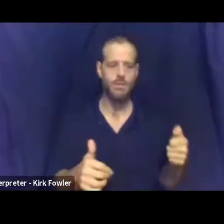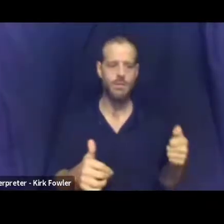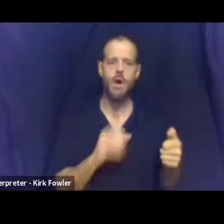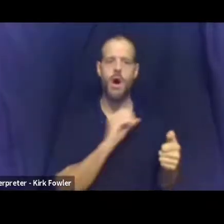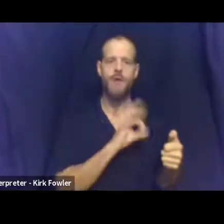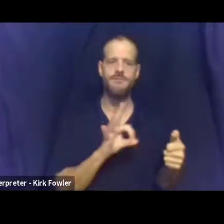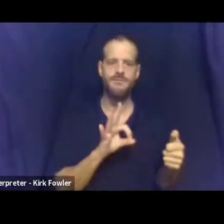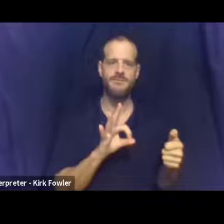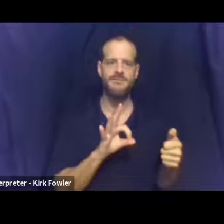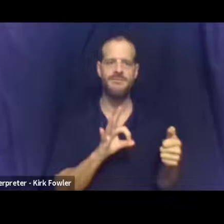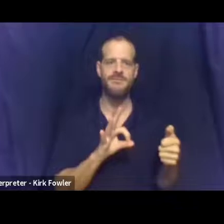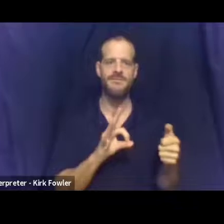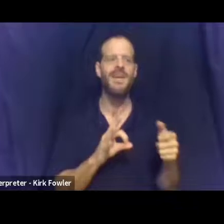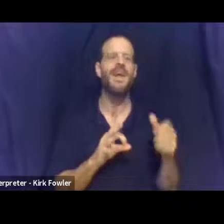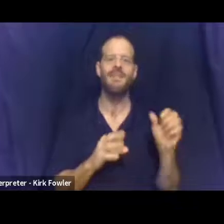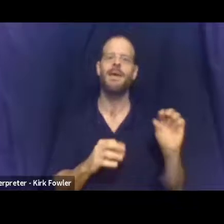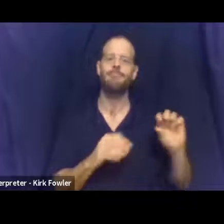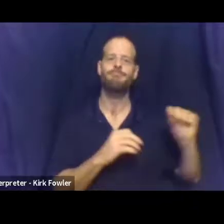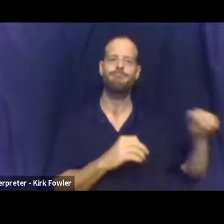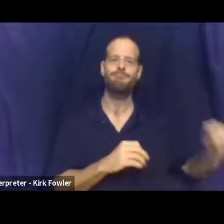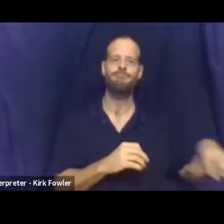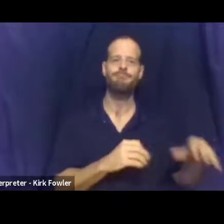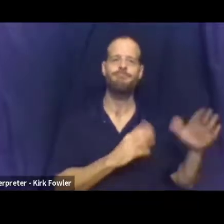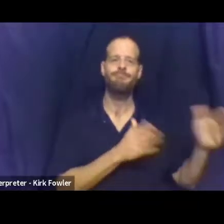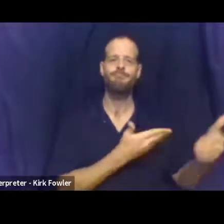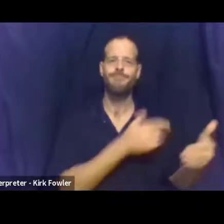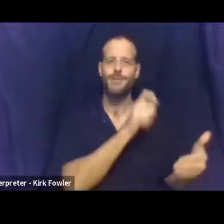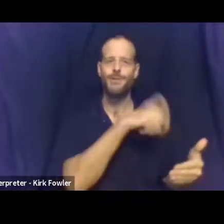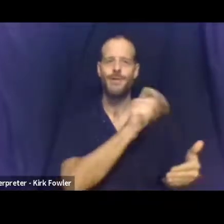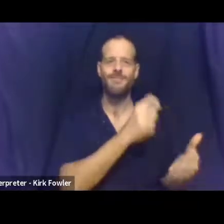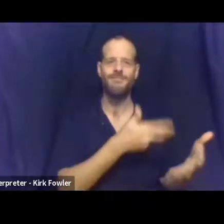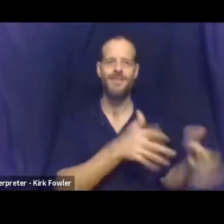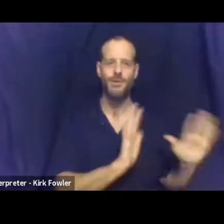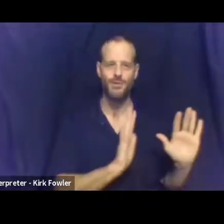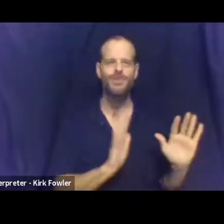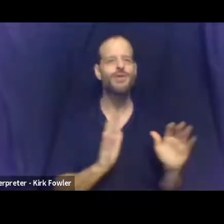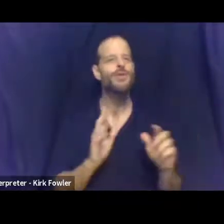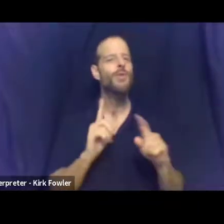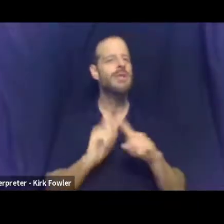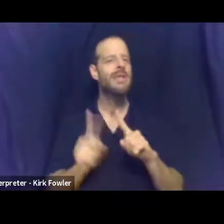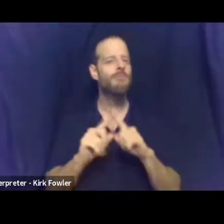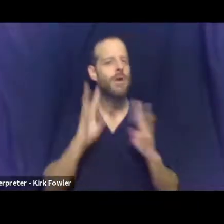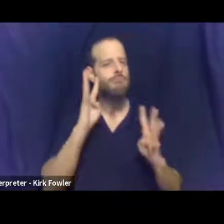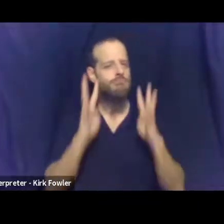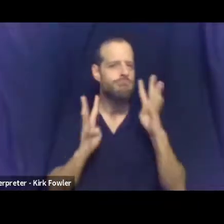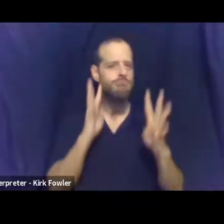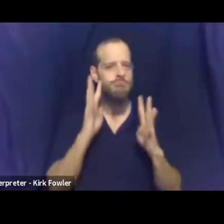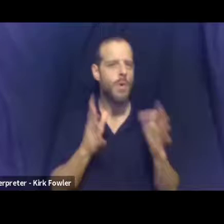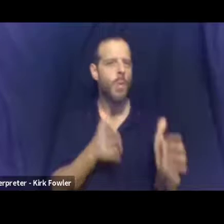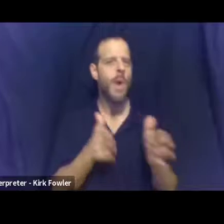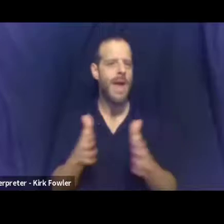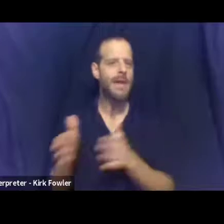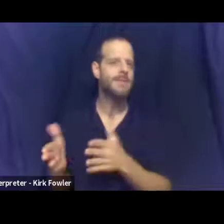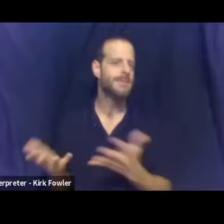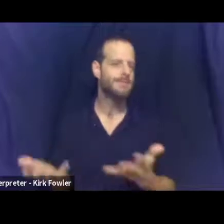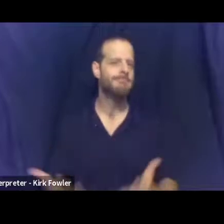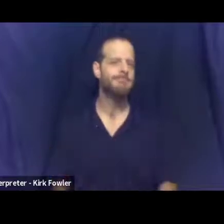So super creative ways to embed that kind of information, um, within the system.